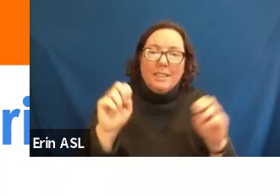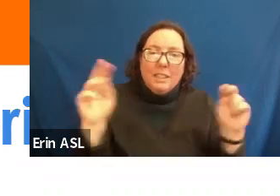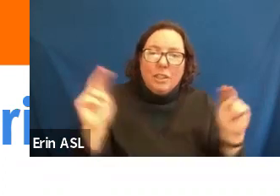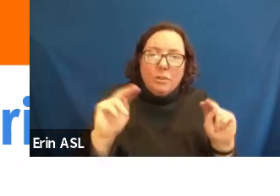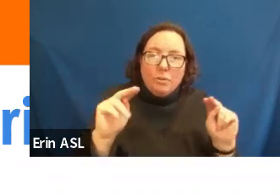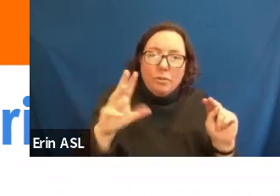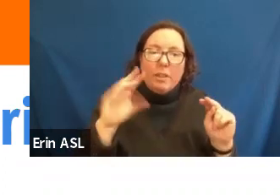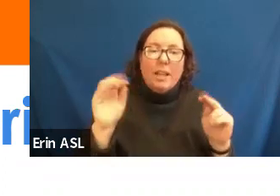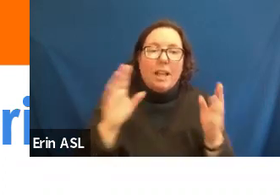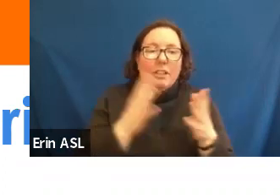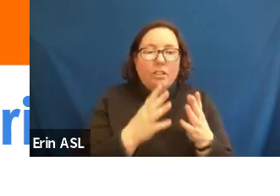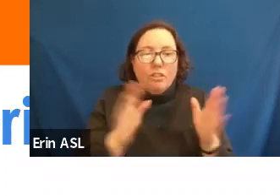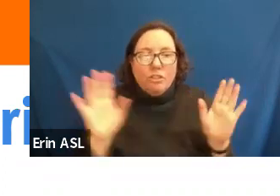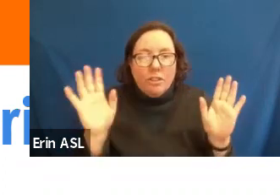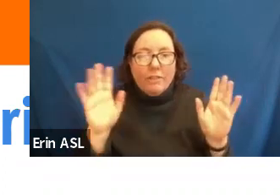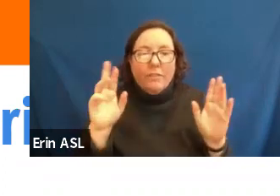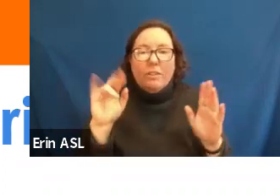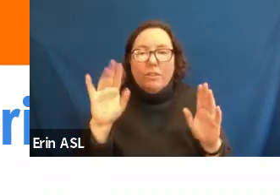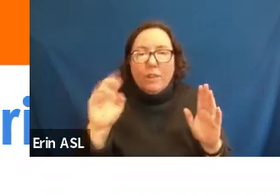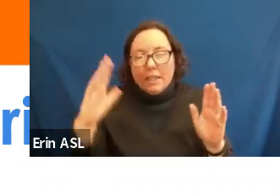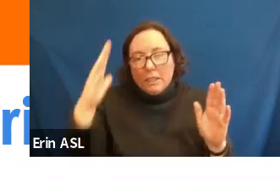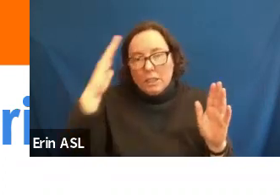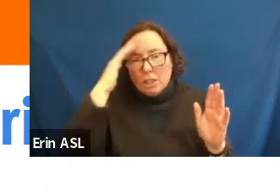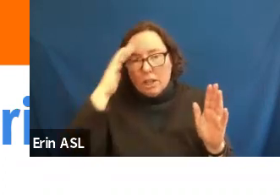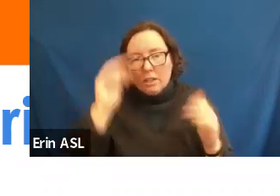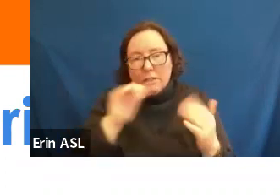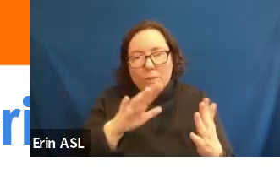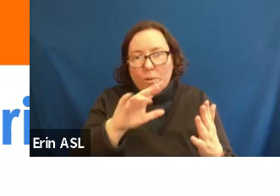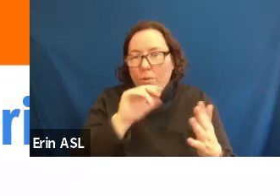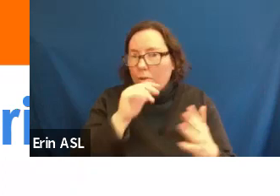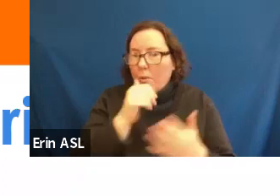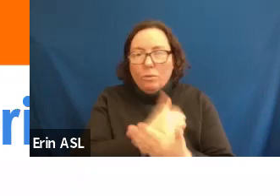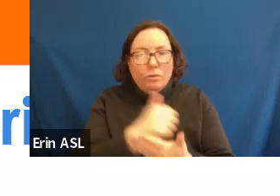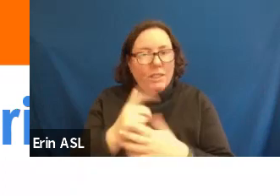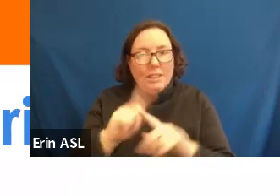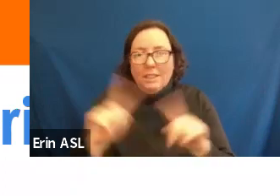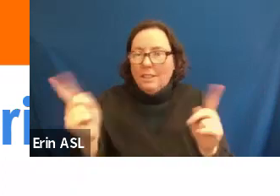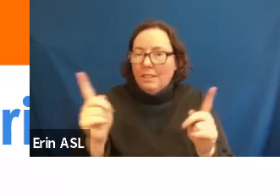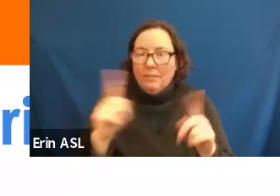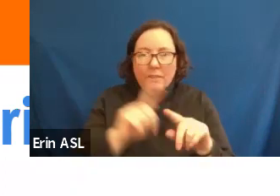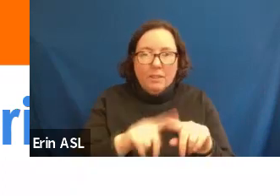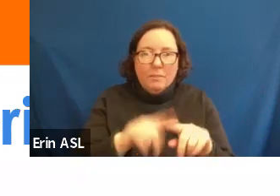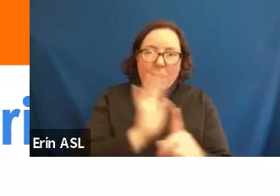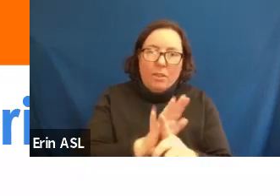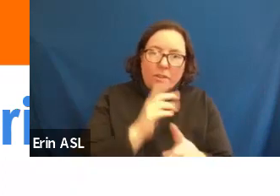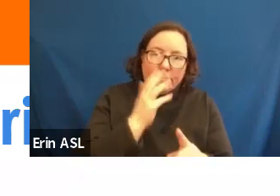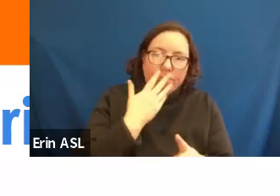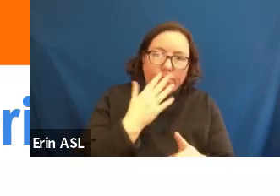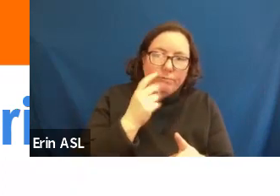approaches that do not treat individual students differently based on race.